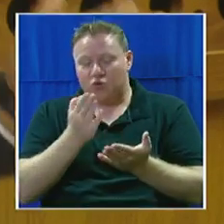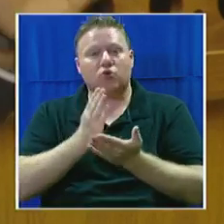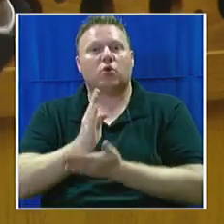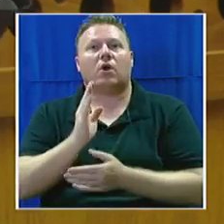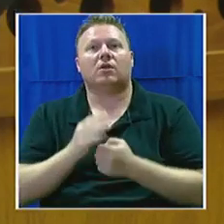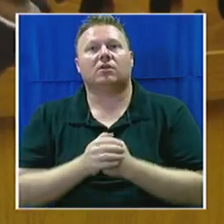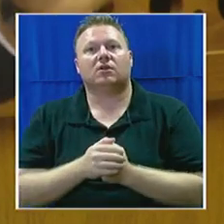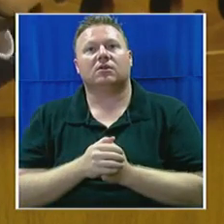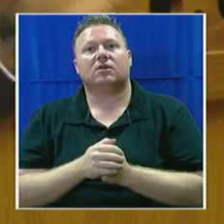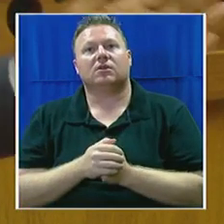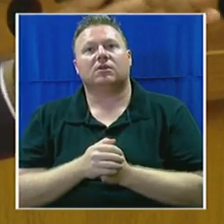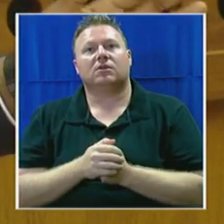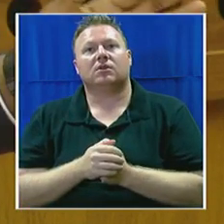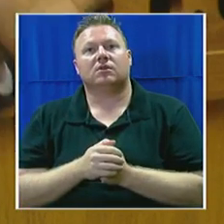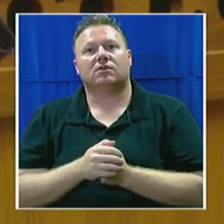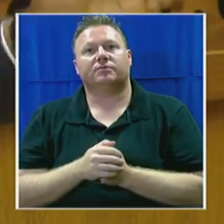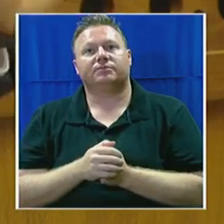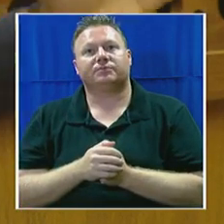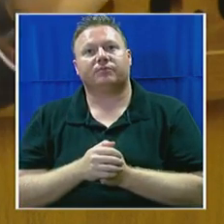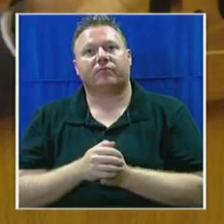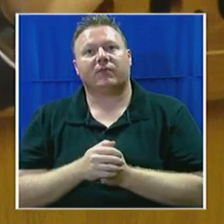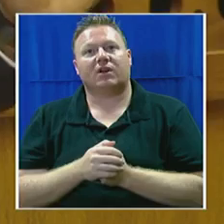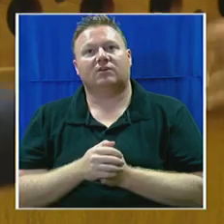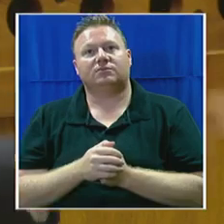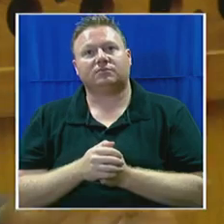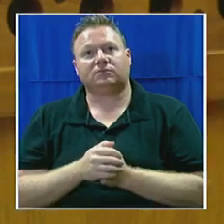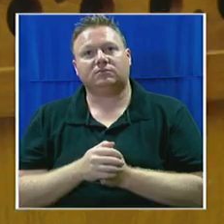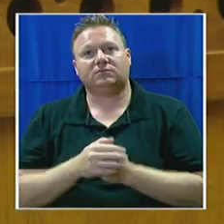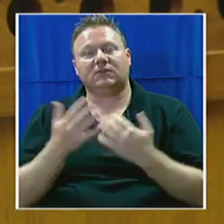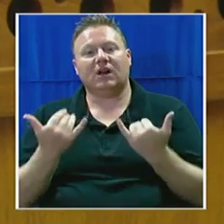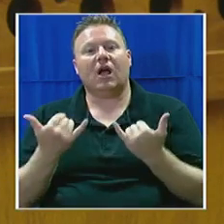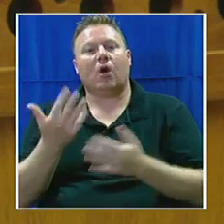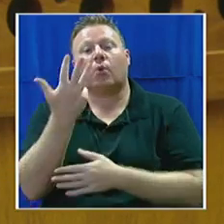Kuthiwa iintsuku enizinikwayo zingamashumi kuphela.